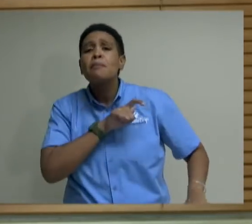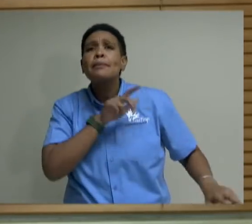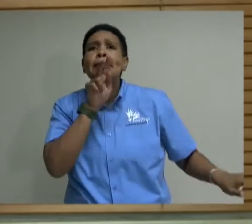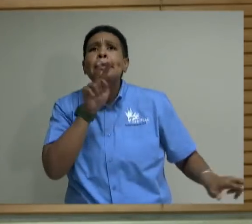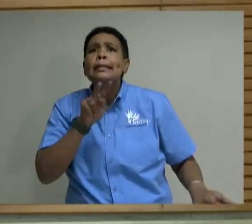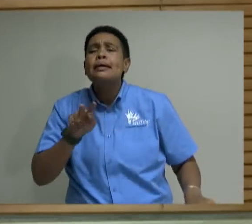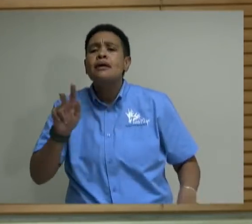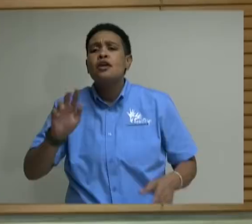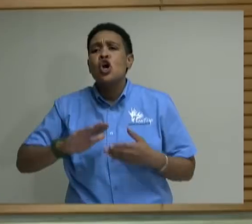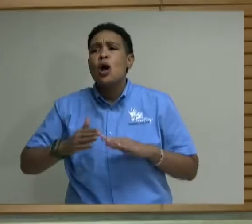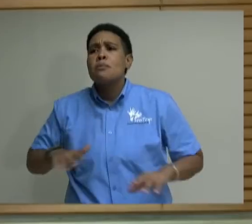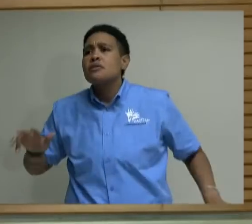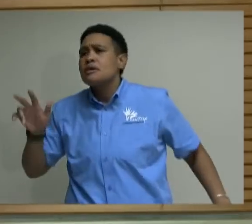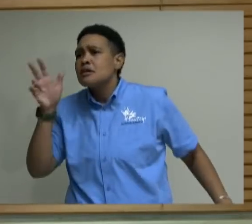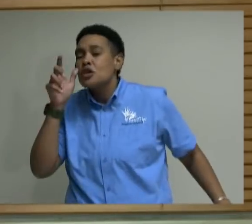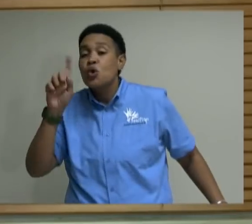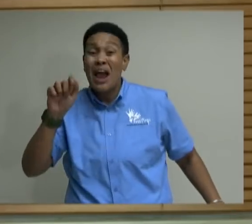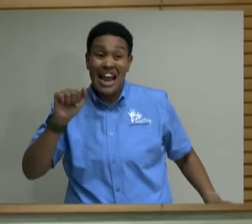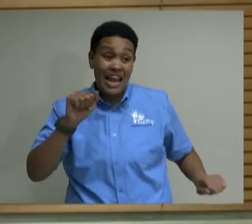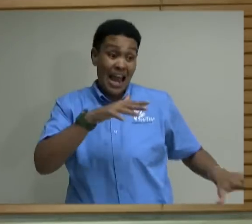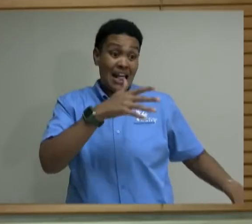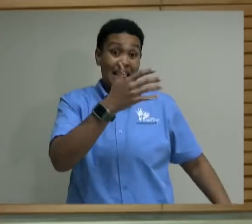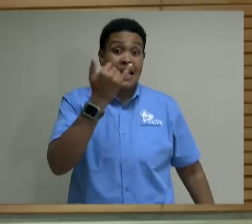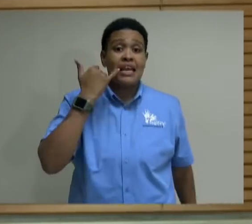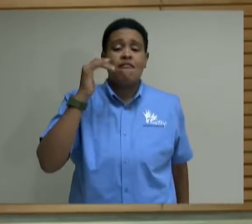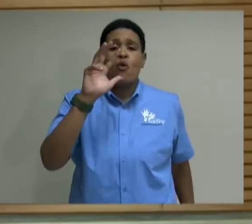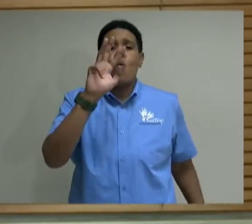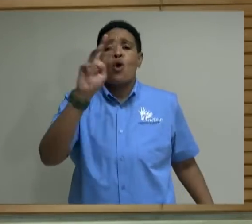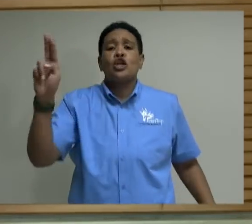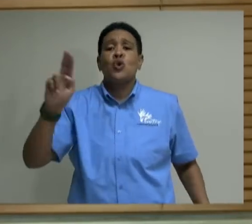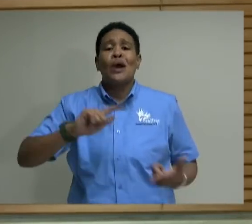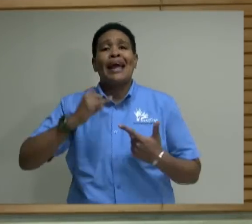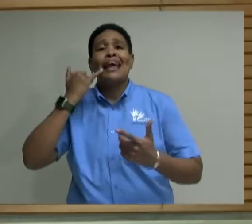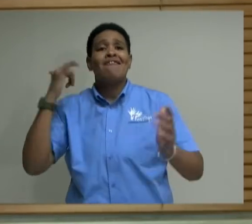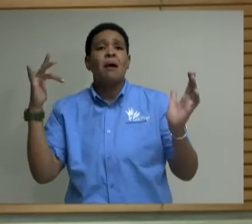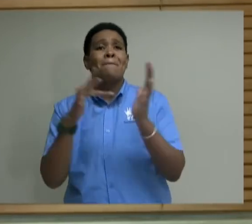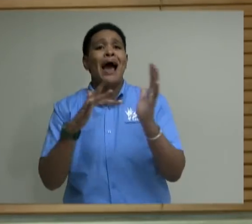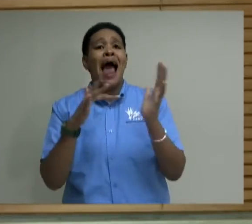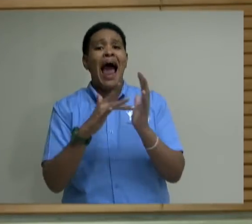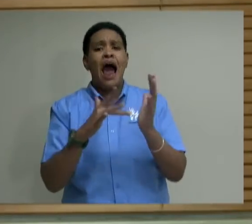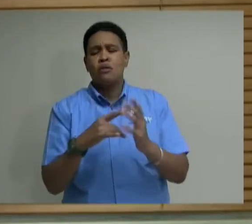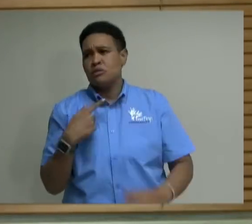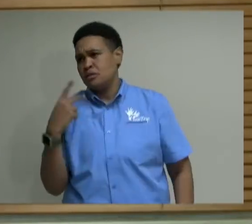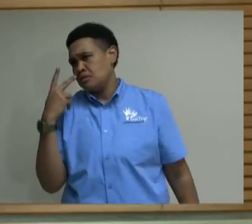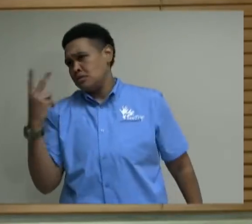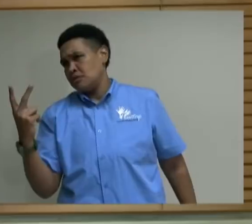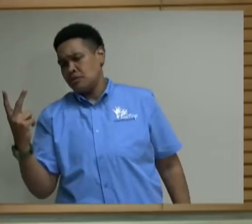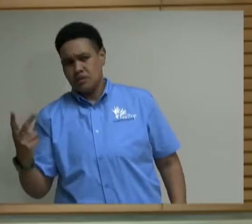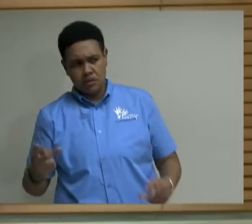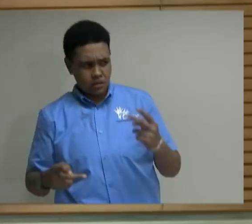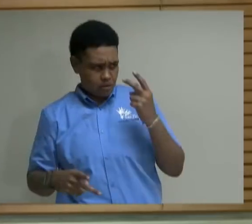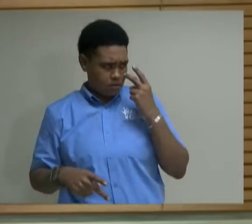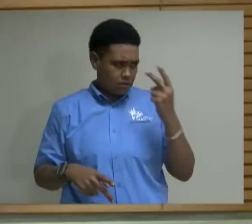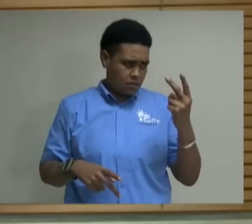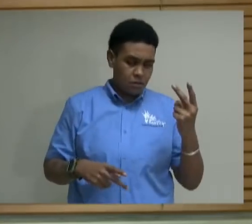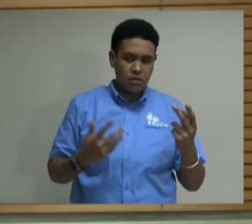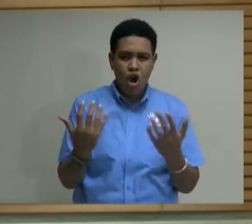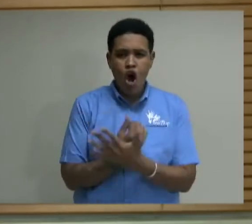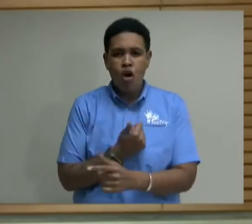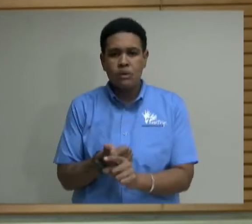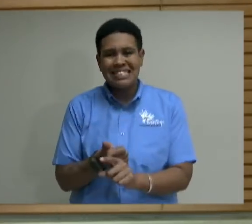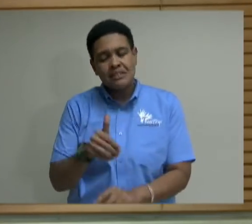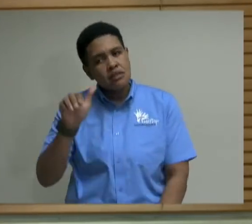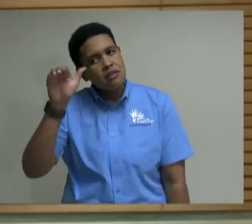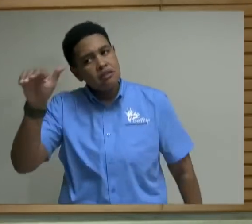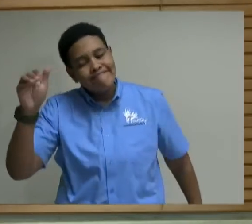way. So wherever the gathering is at, if it's at the Western Union, if it's at the bank, wherever, we seek the opportunity to use the opportunity to